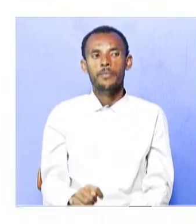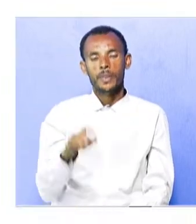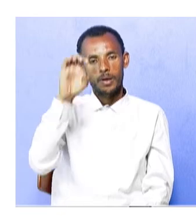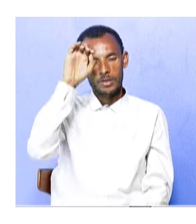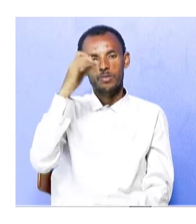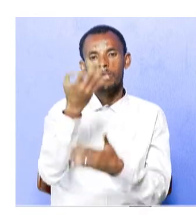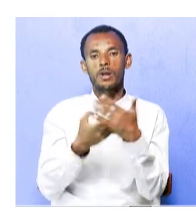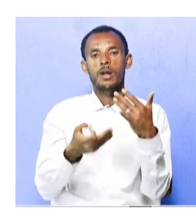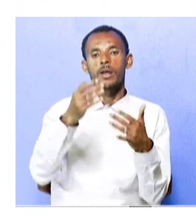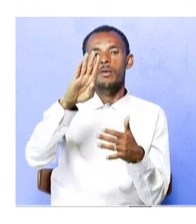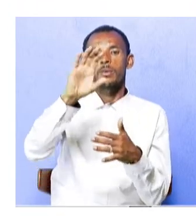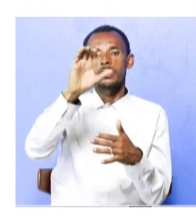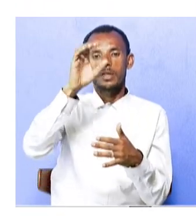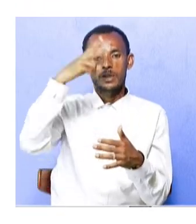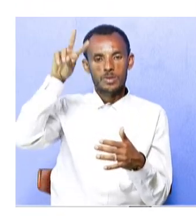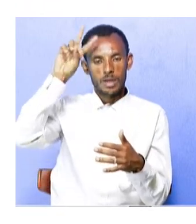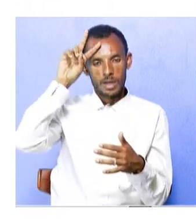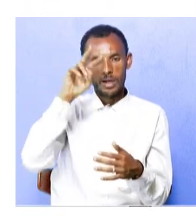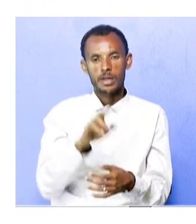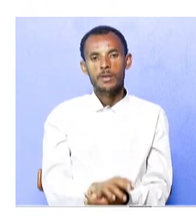formula, BC square